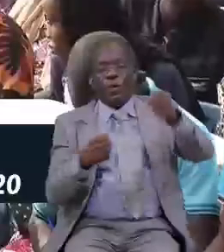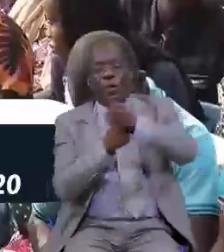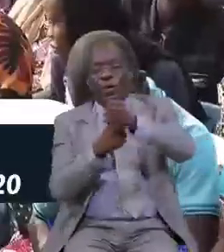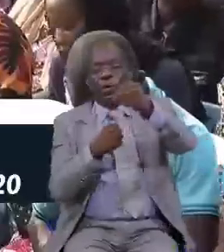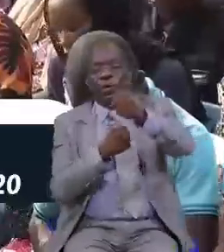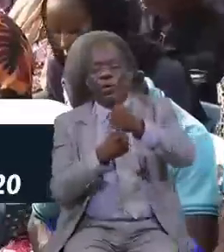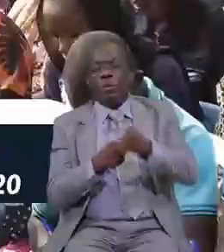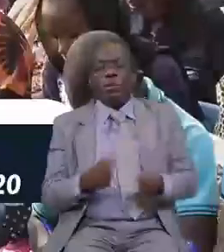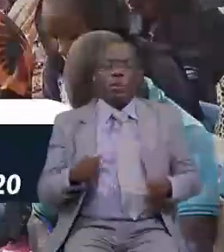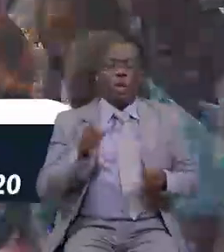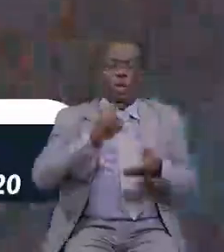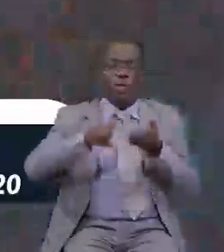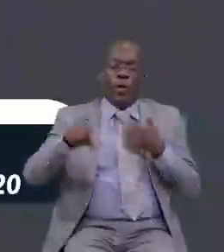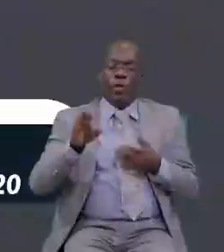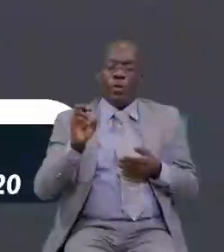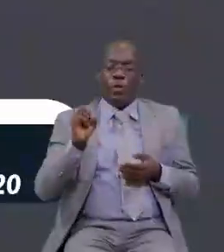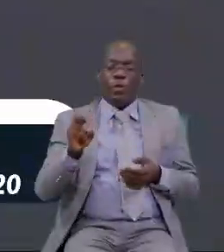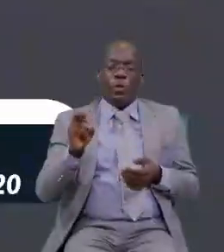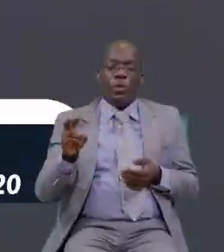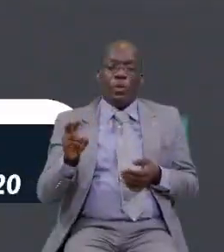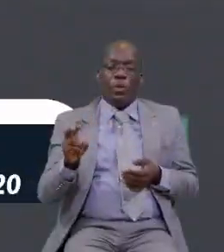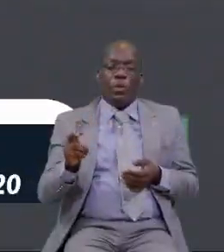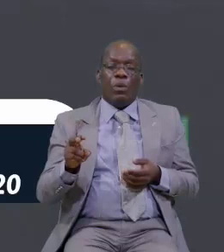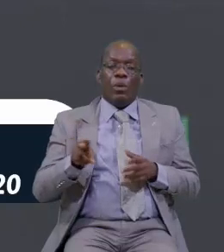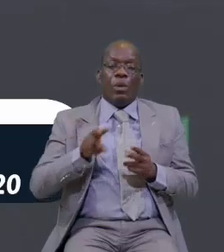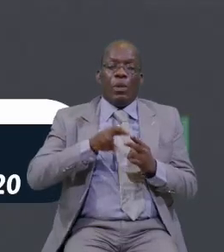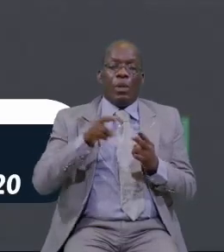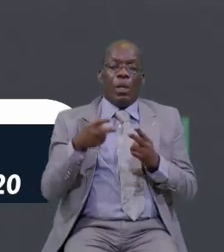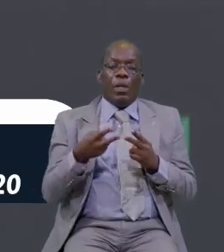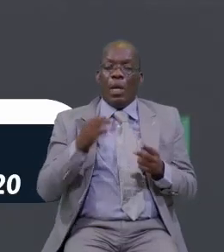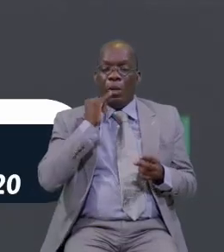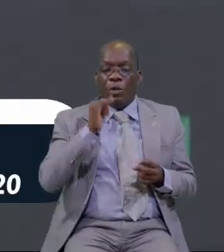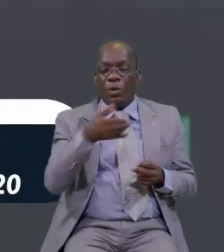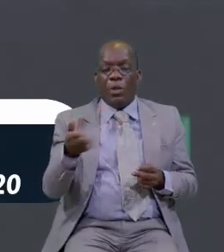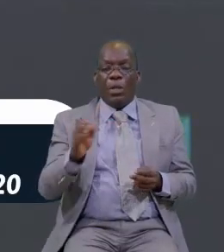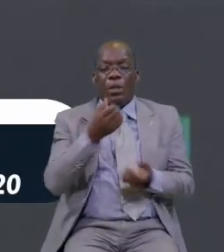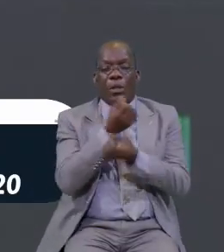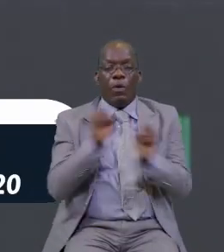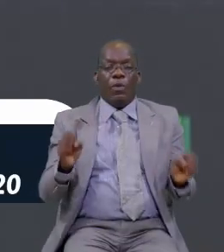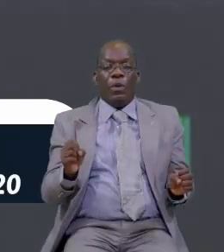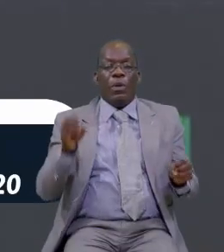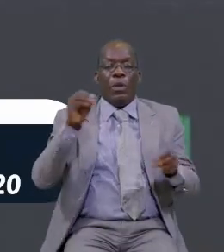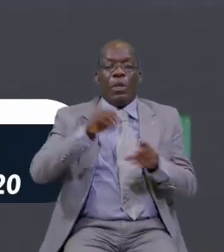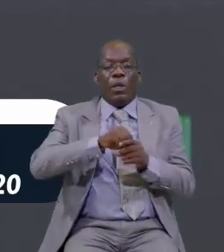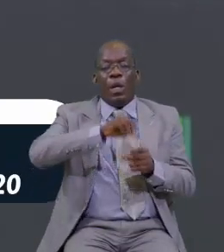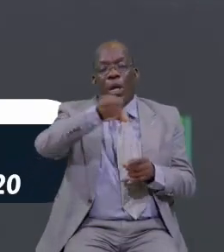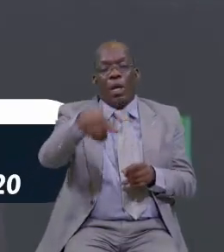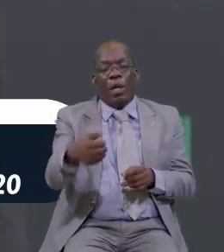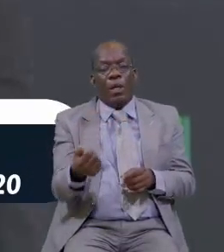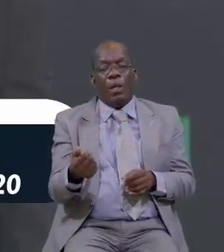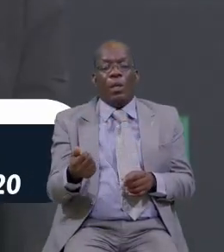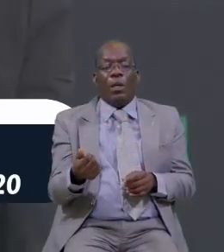verse 12, it says, neither is there salvation in any other, for there